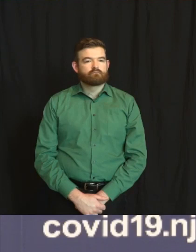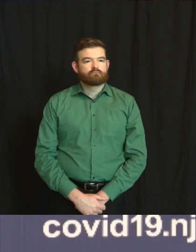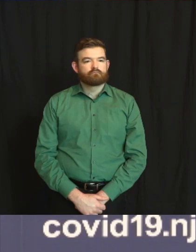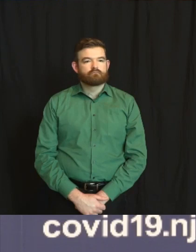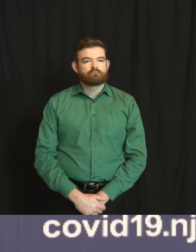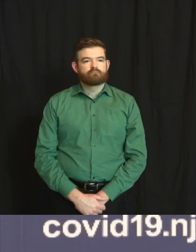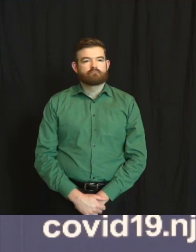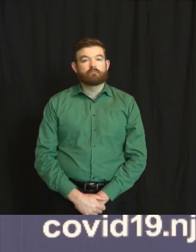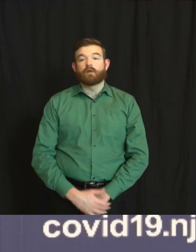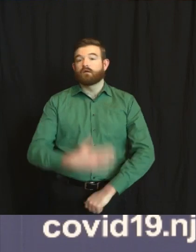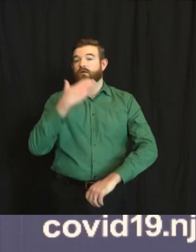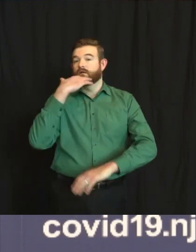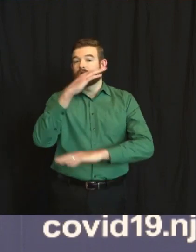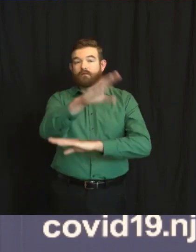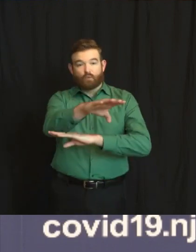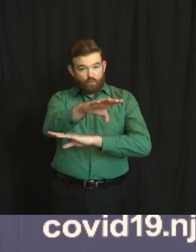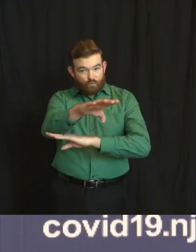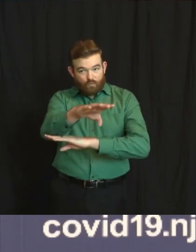Good afternoon, everyone.